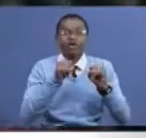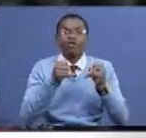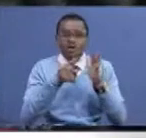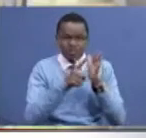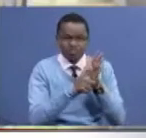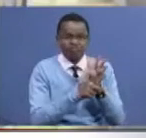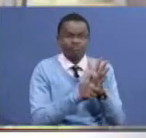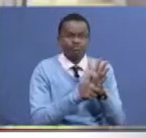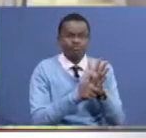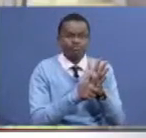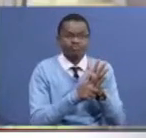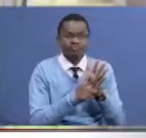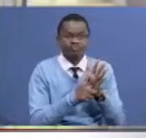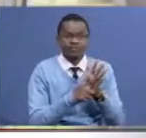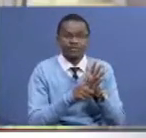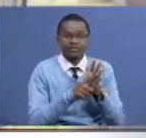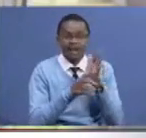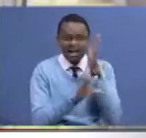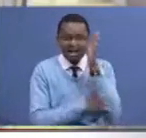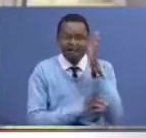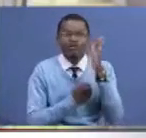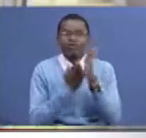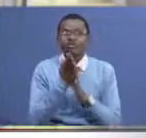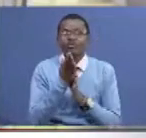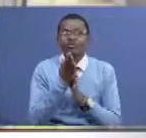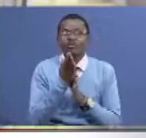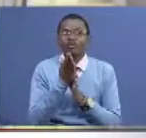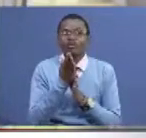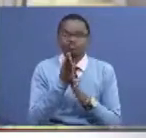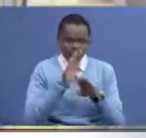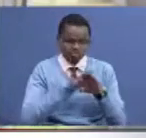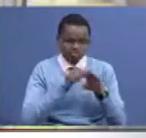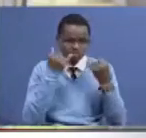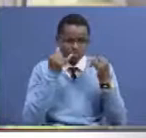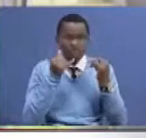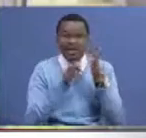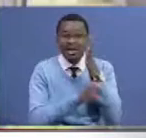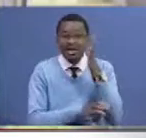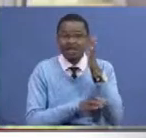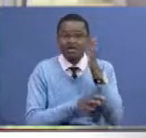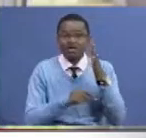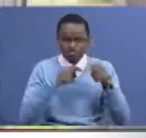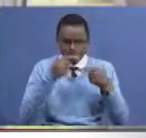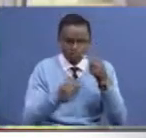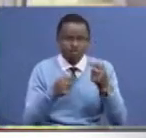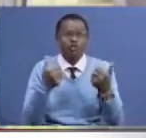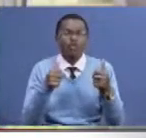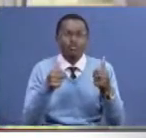law. For a country to develop, let's get the right news. For the country to go forward, let's get the right